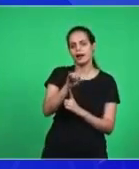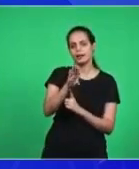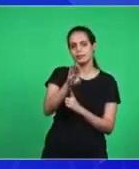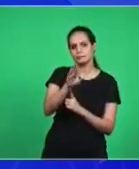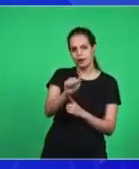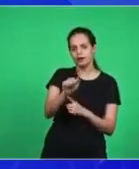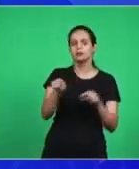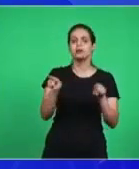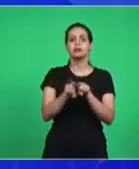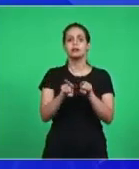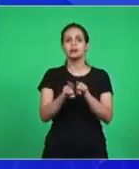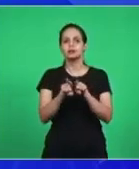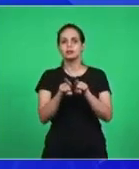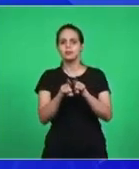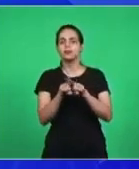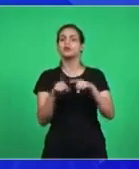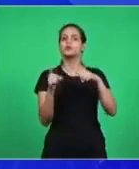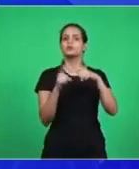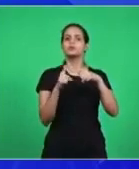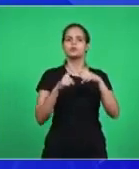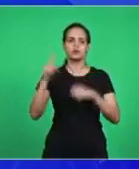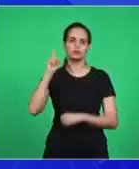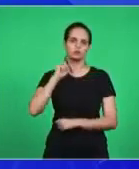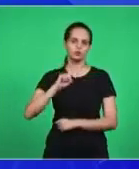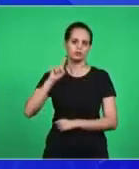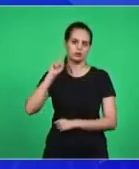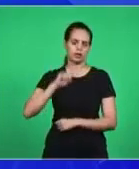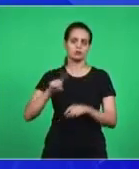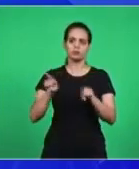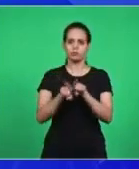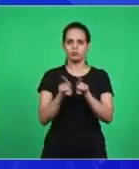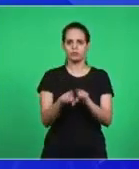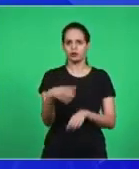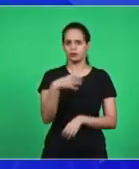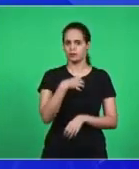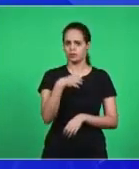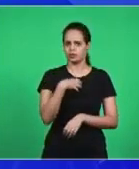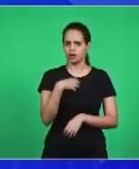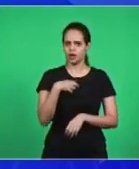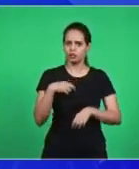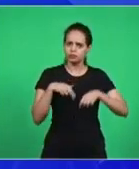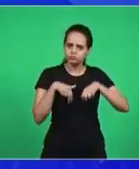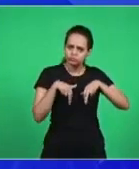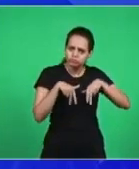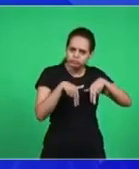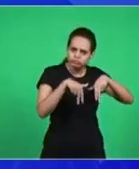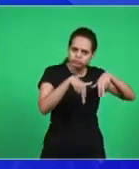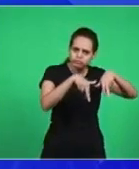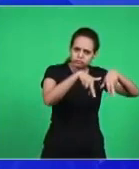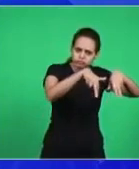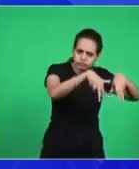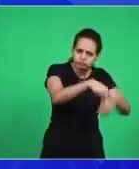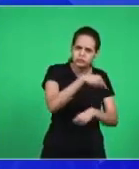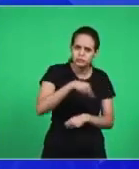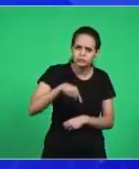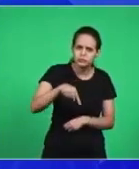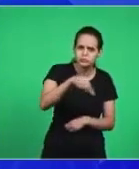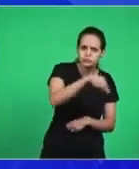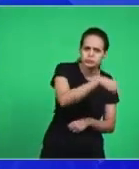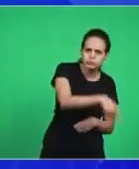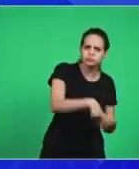in the city of Ponte Nova in Minas Gerais, and Posto da Mata in Bahia. Also, there was an evangelization in an